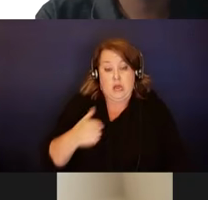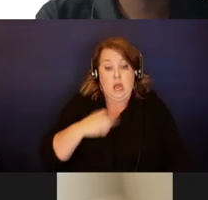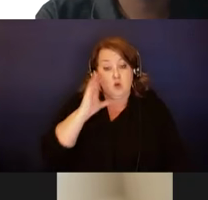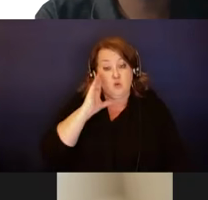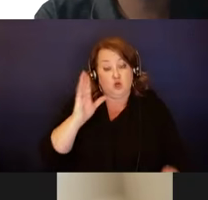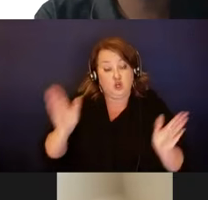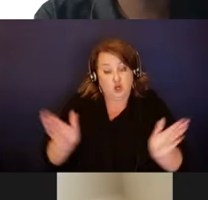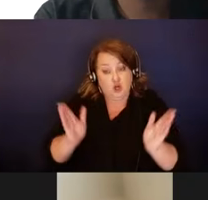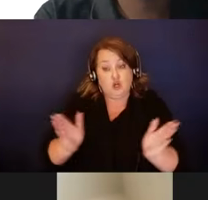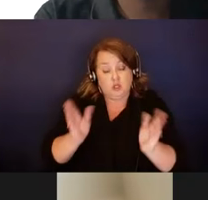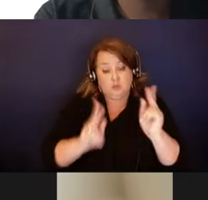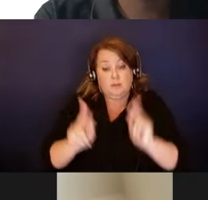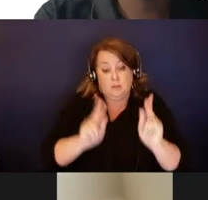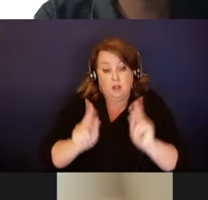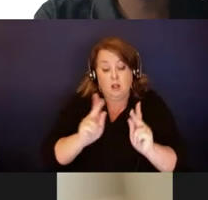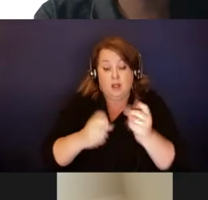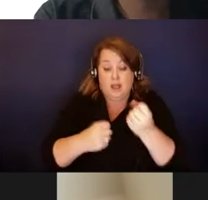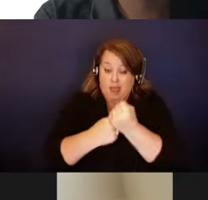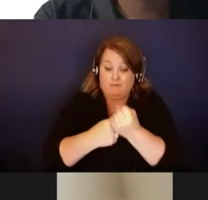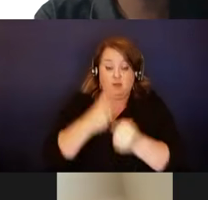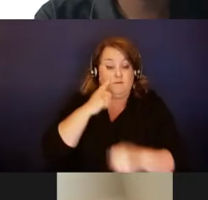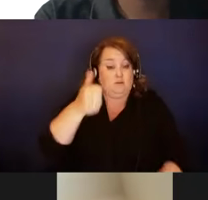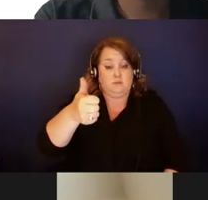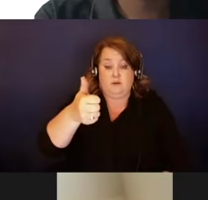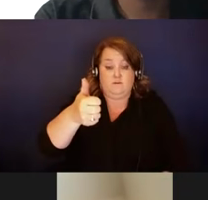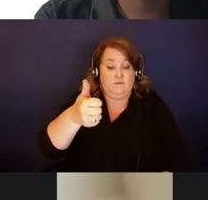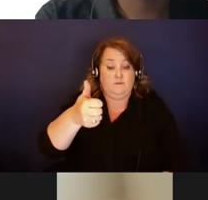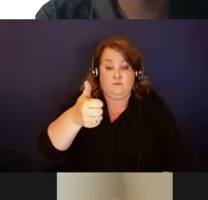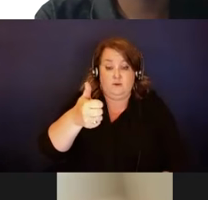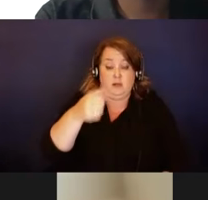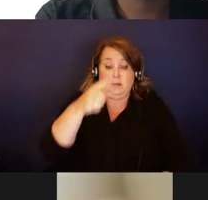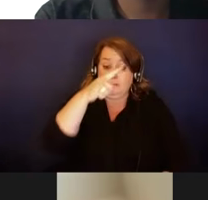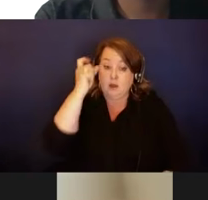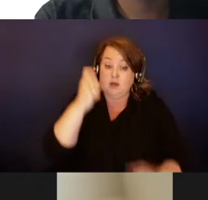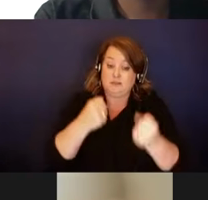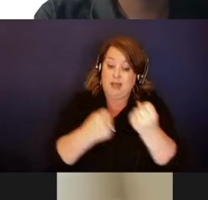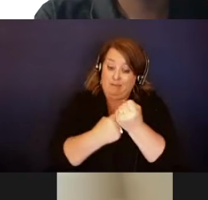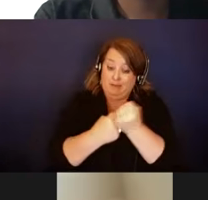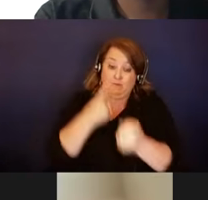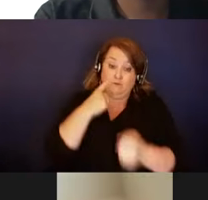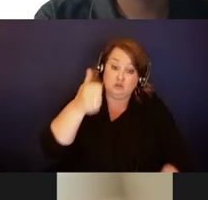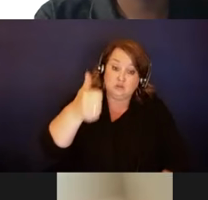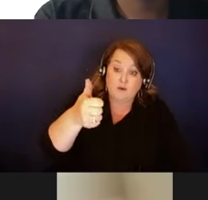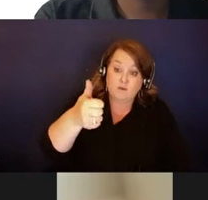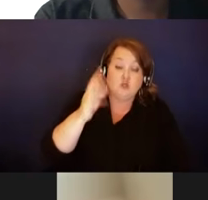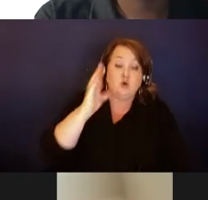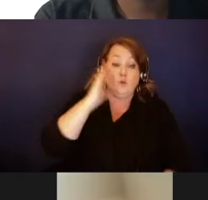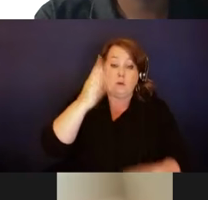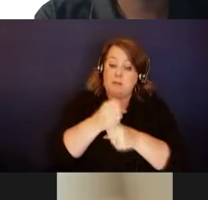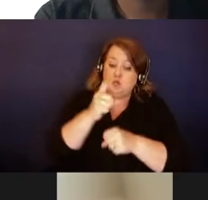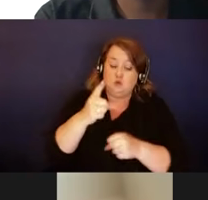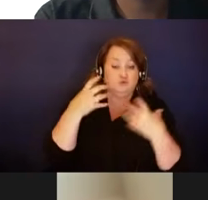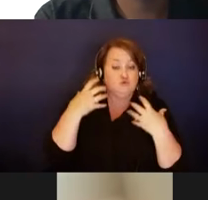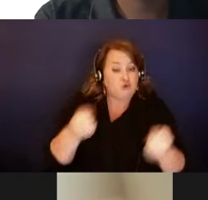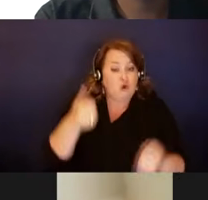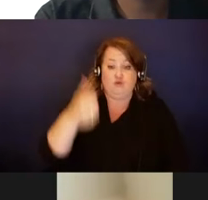encourage people to advocate for themselves, because advocating for yourselves will make you stronger